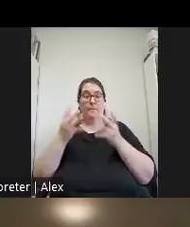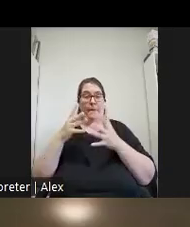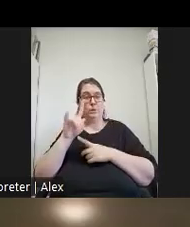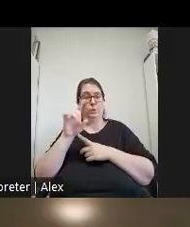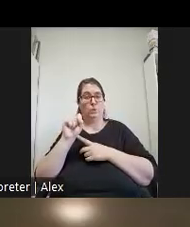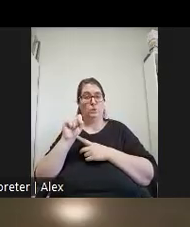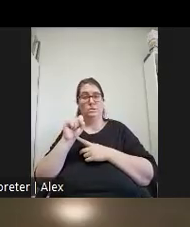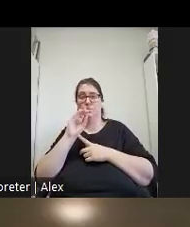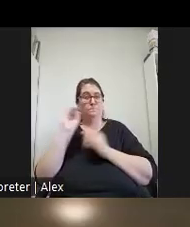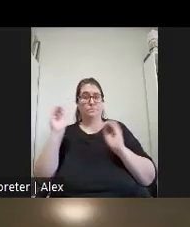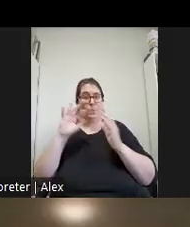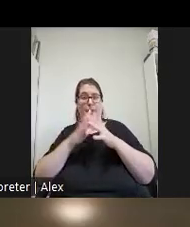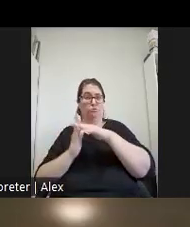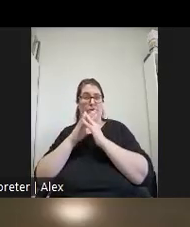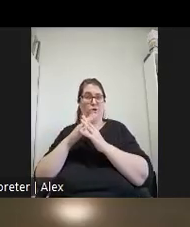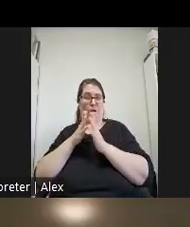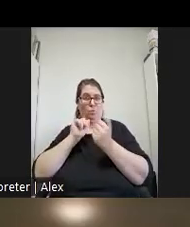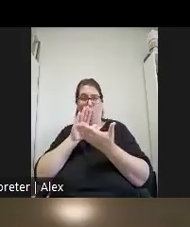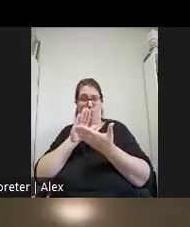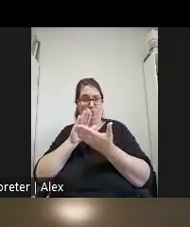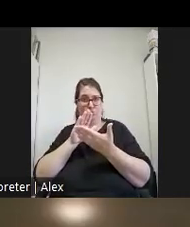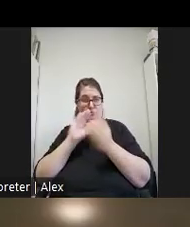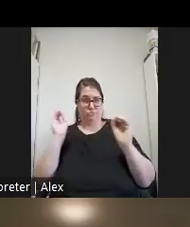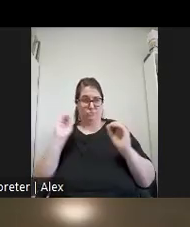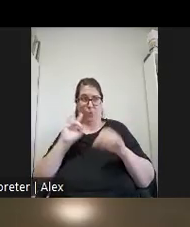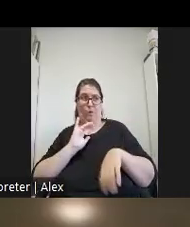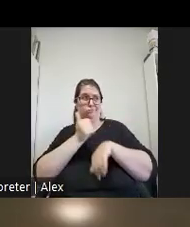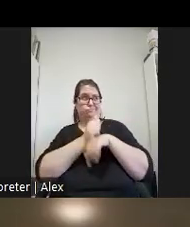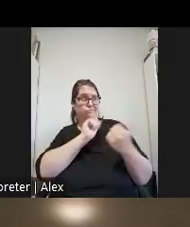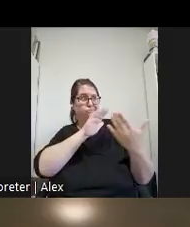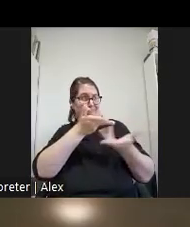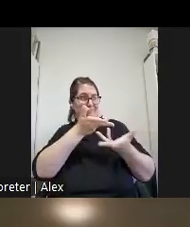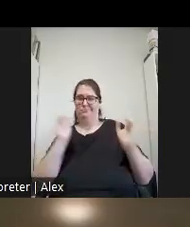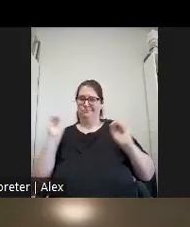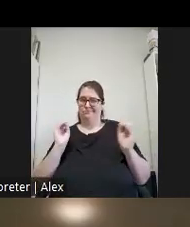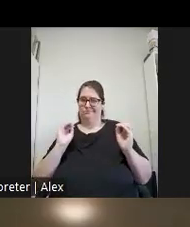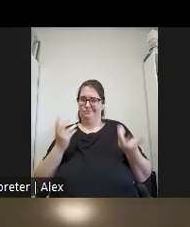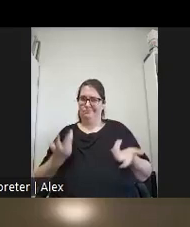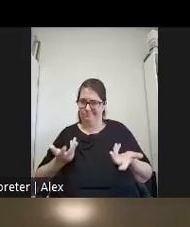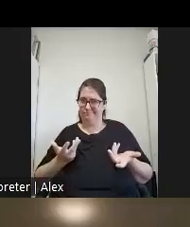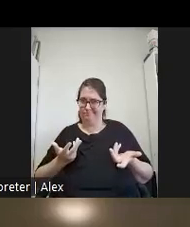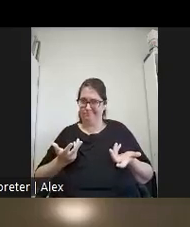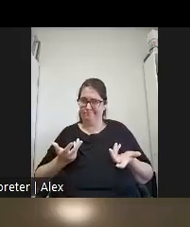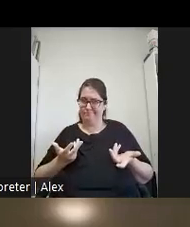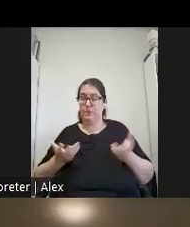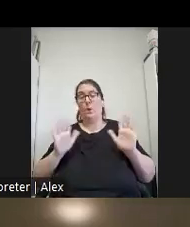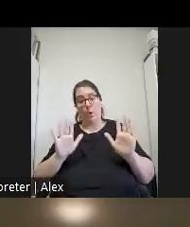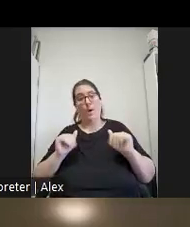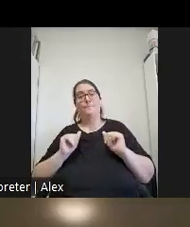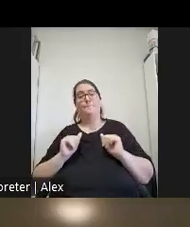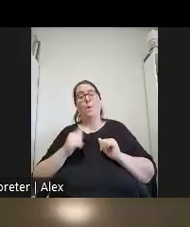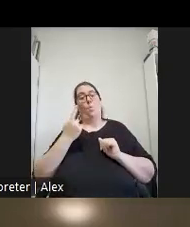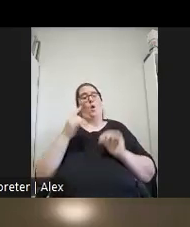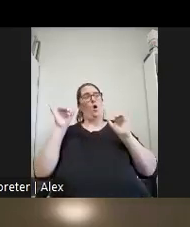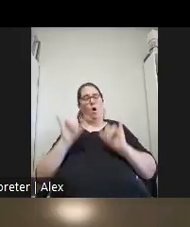have intersectional approach in their design and implementation. And again, one thing which is very